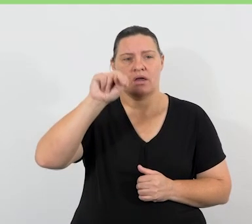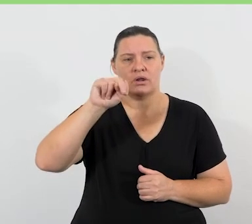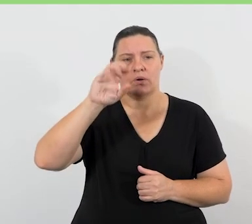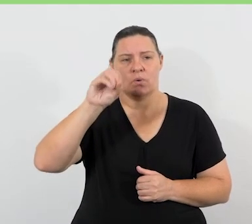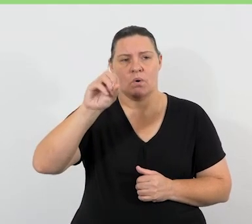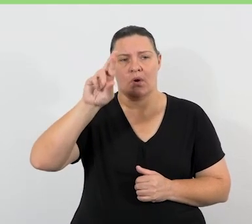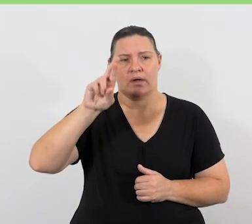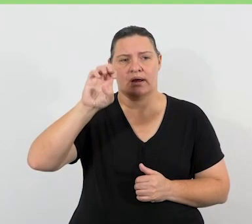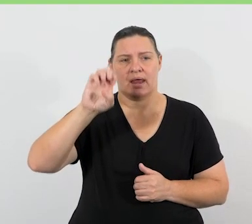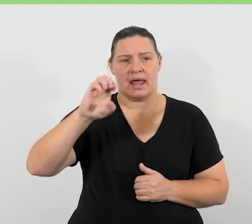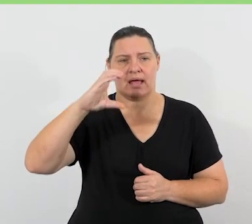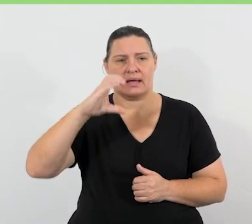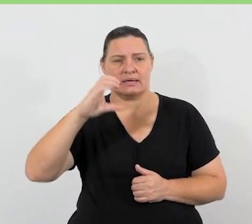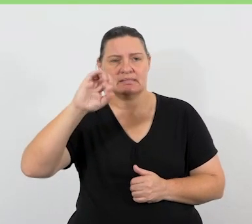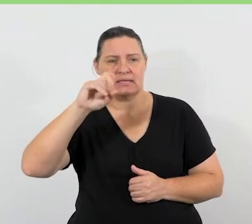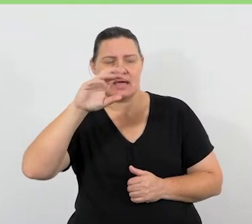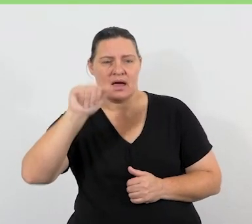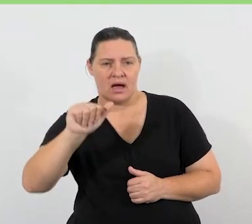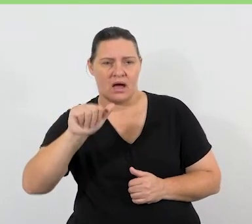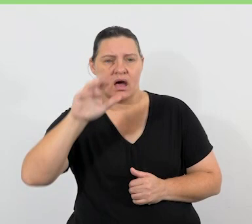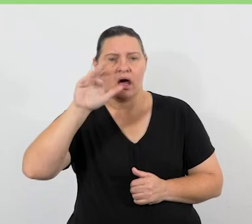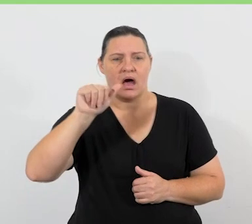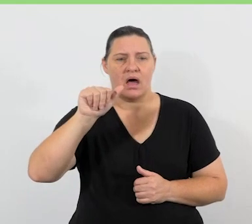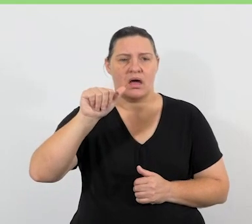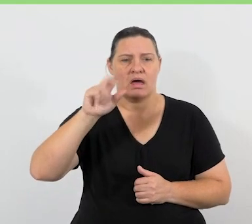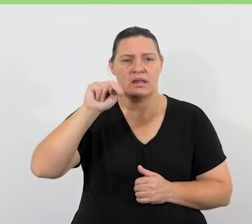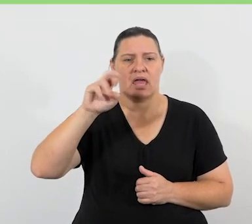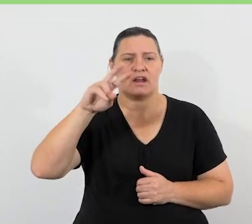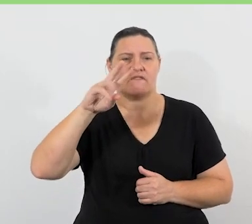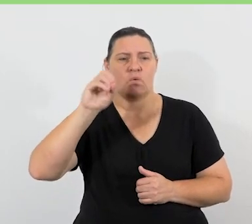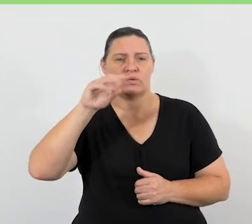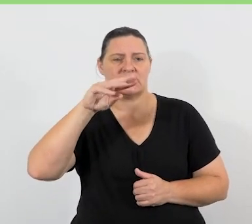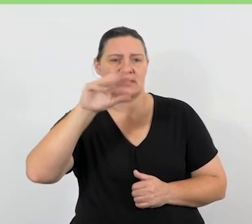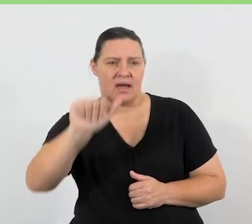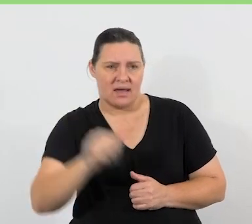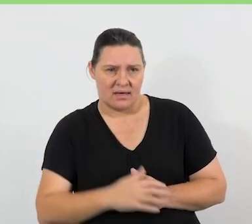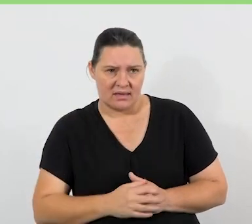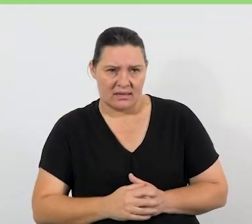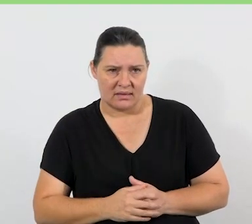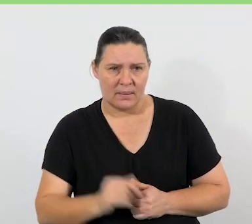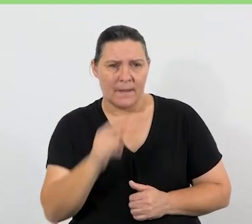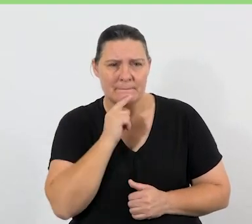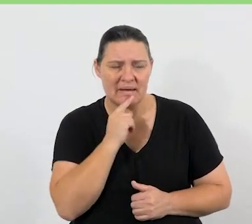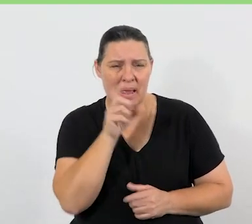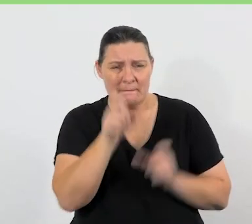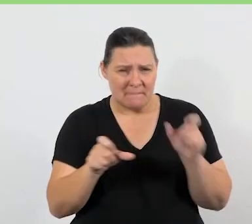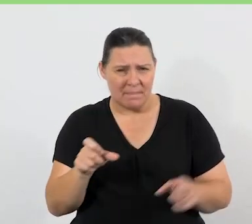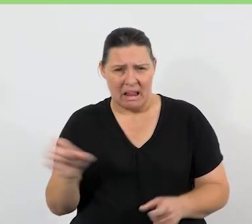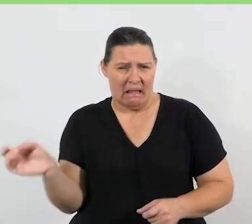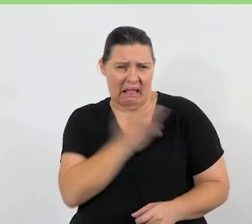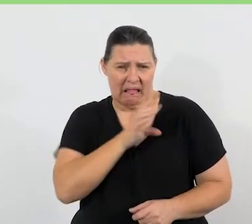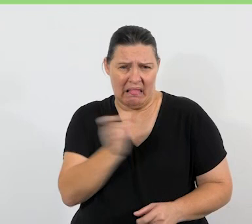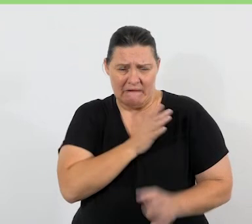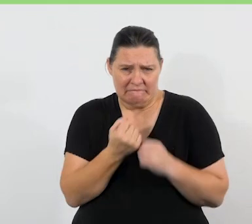nervosa. So here we are speaking about a disorder where people have a deep fear for